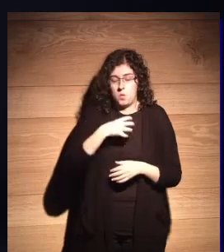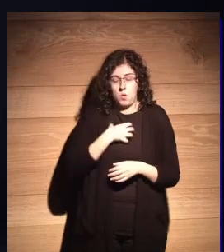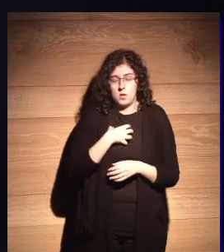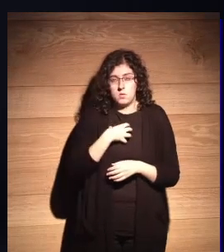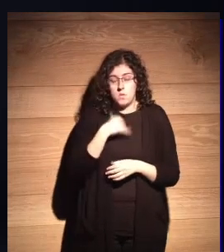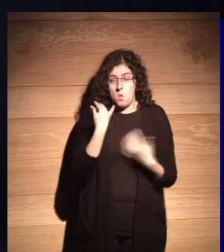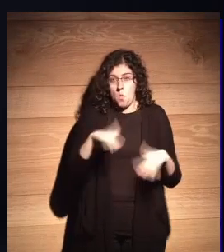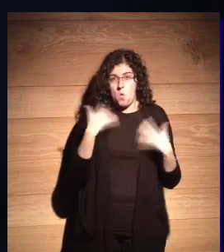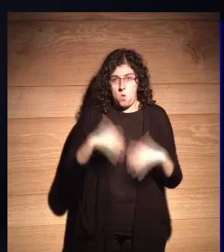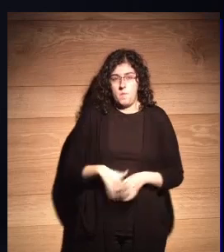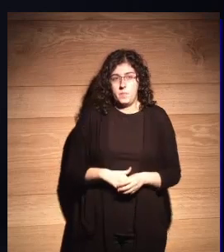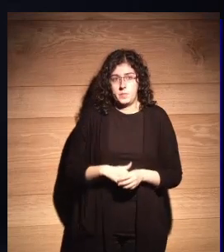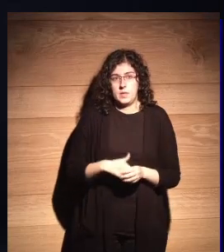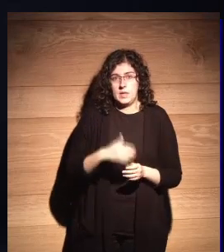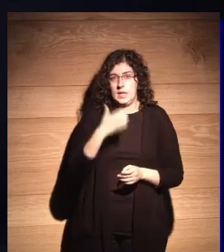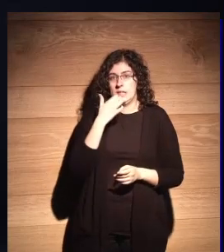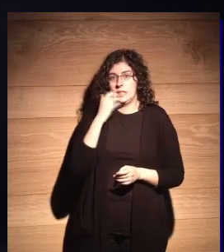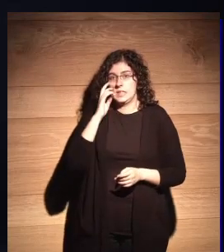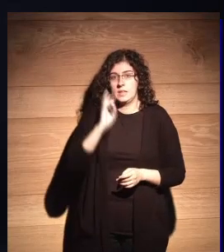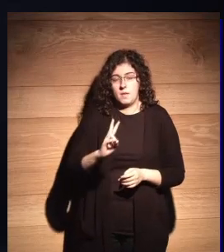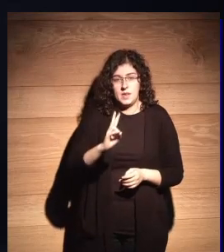Shanghai as an example,